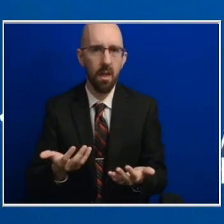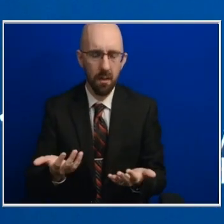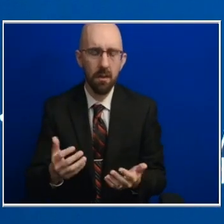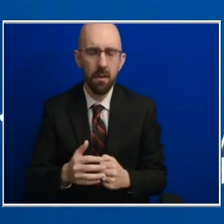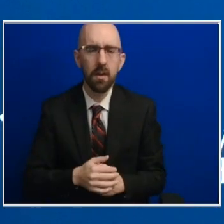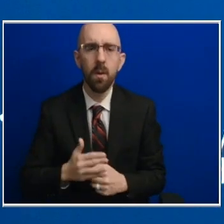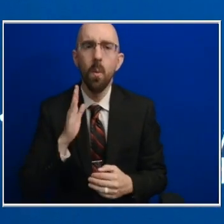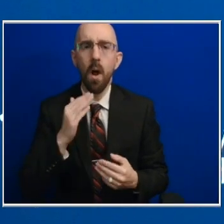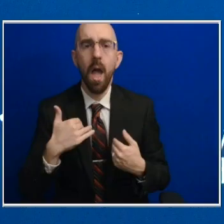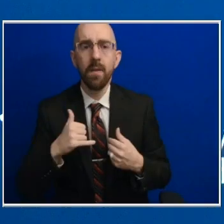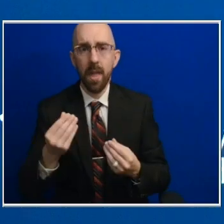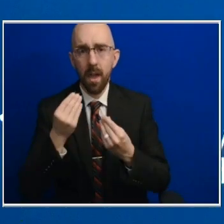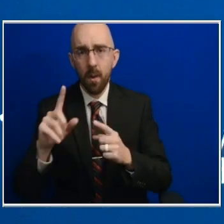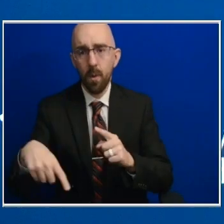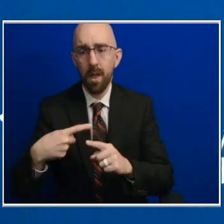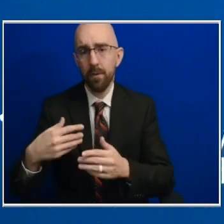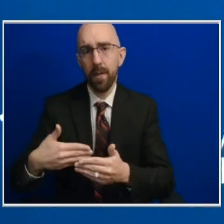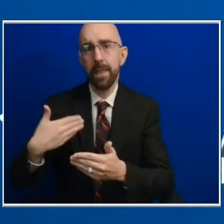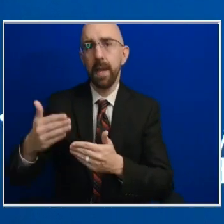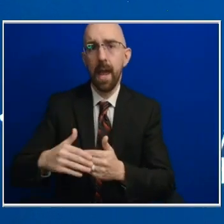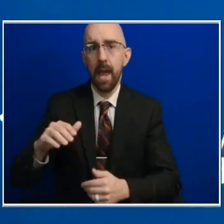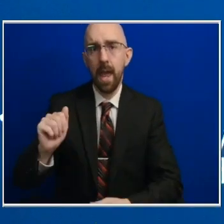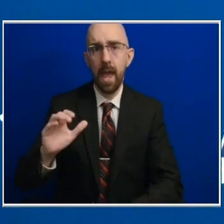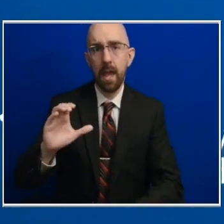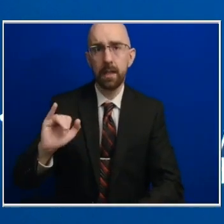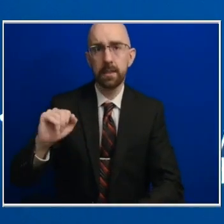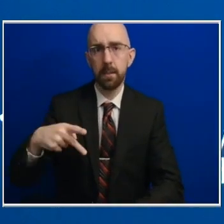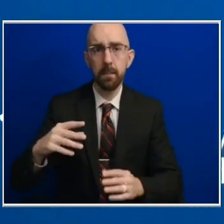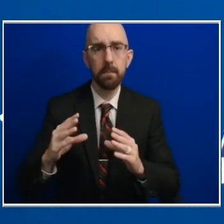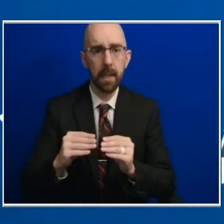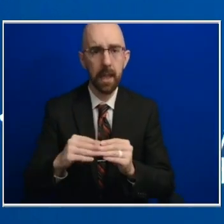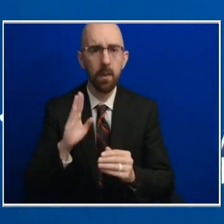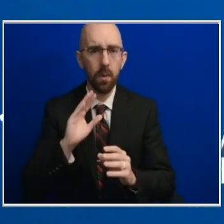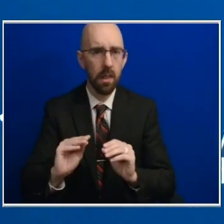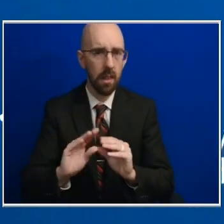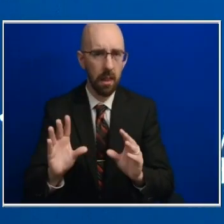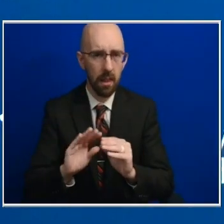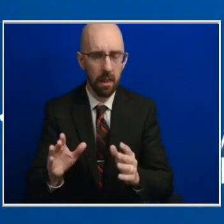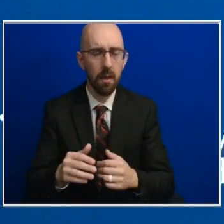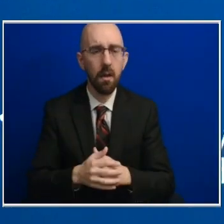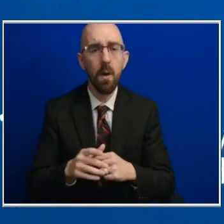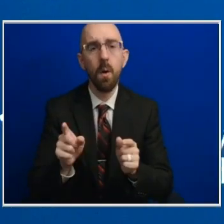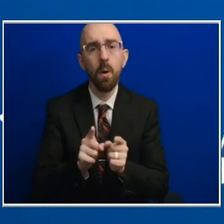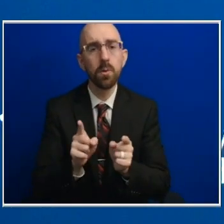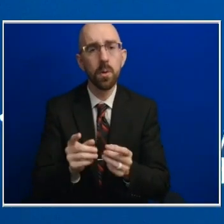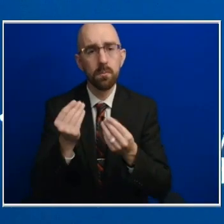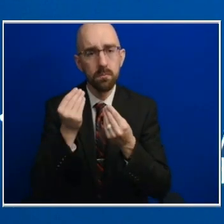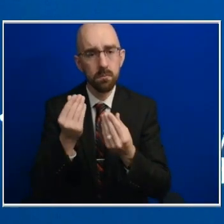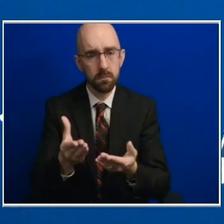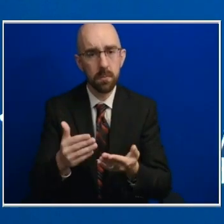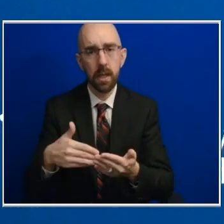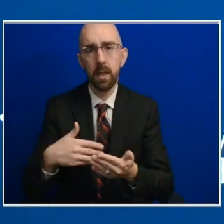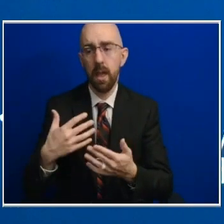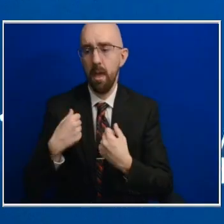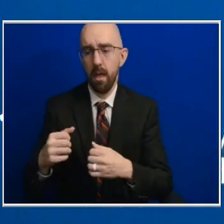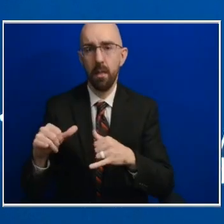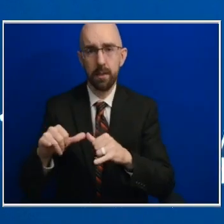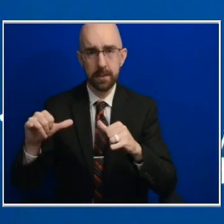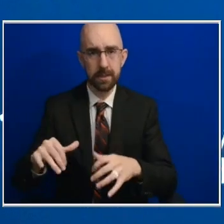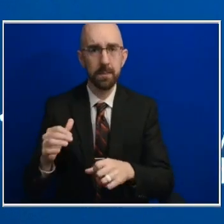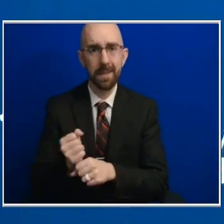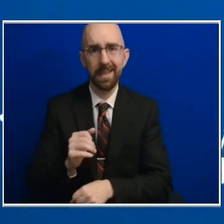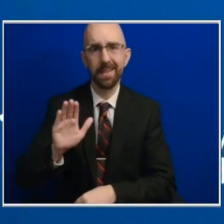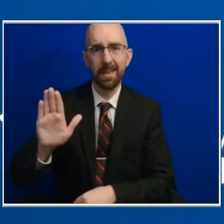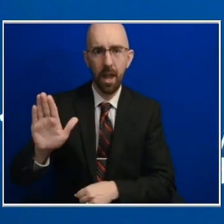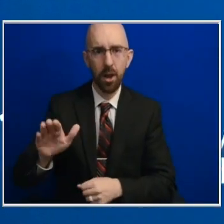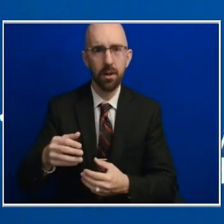next ACIP meeting is, and hopefully be able to clarify for everybody, and also let you know when the health system gets their distribution